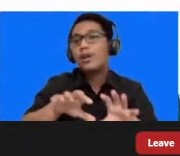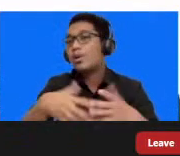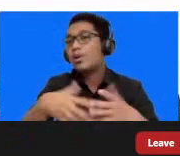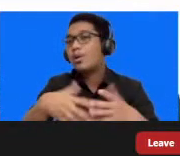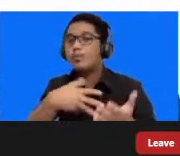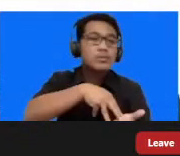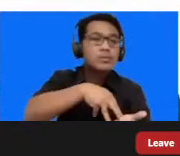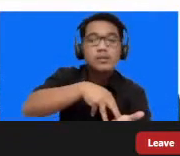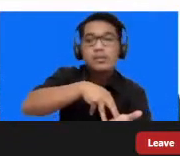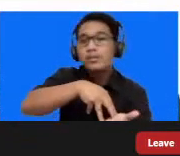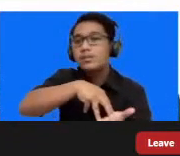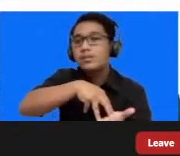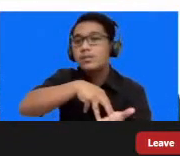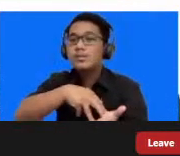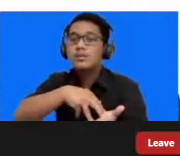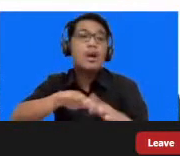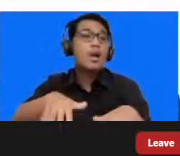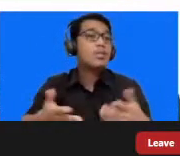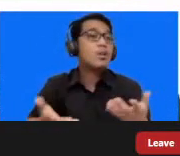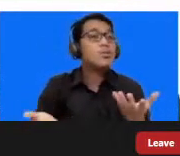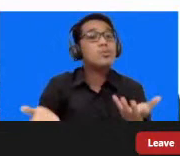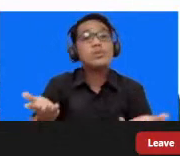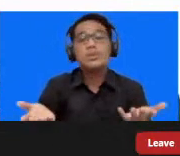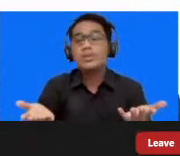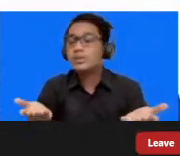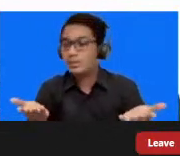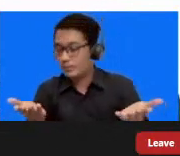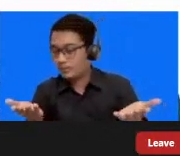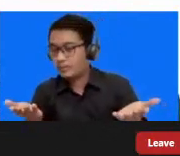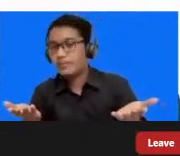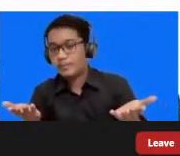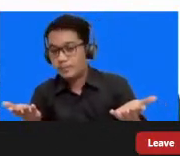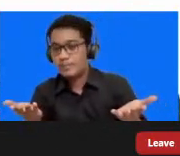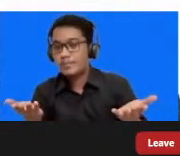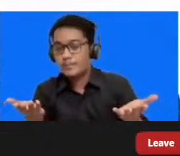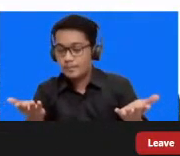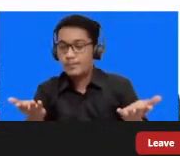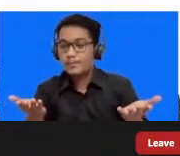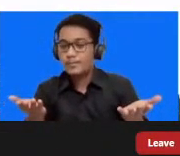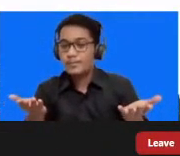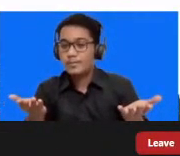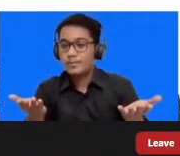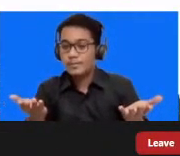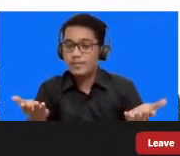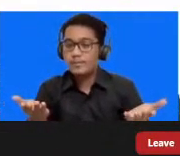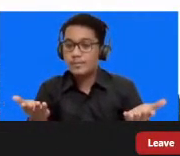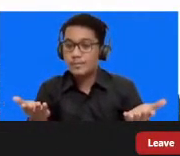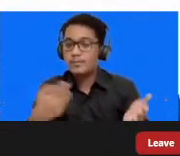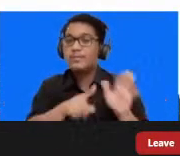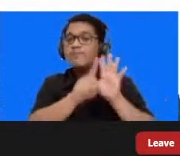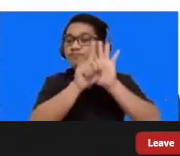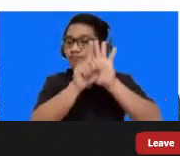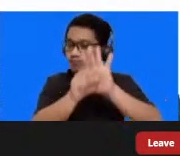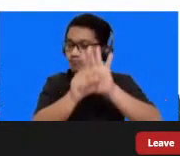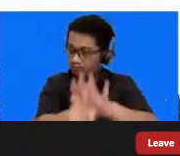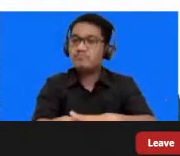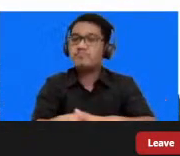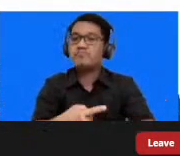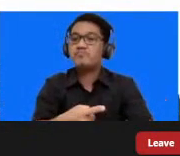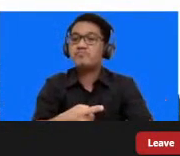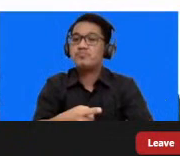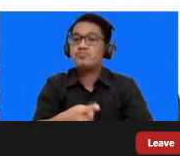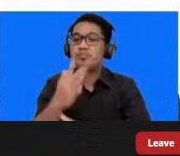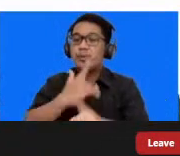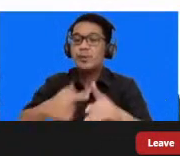this helps disaster managers to understand the needs they have in a particular